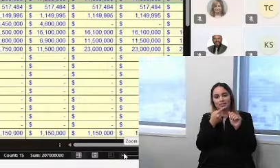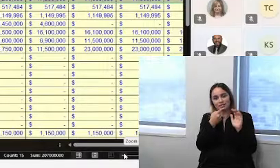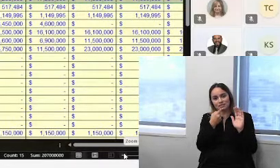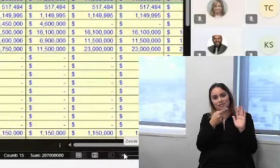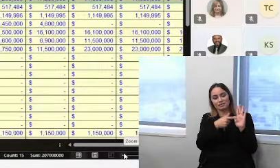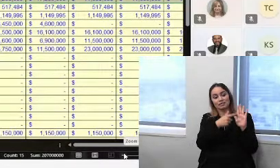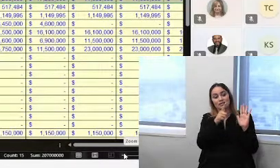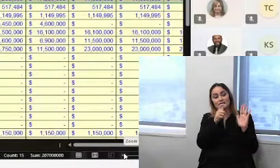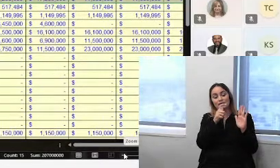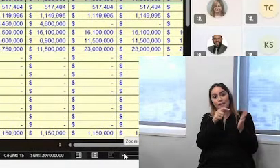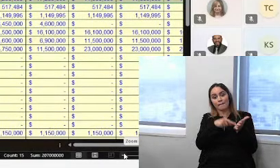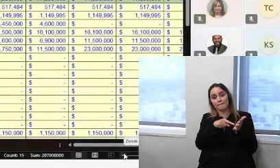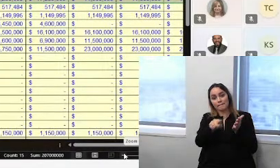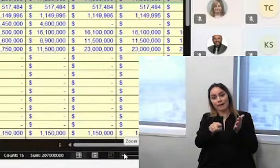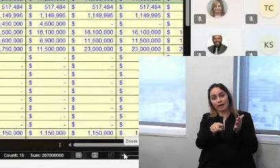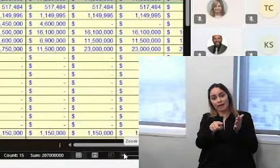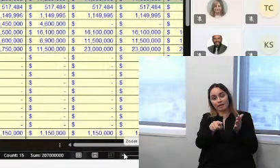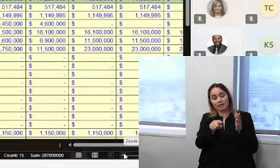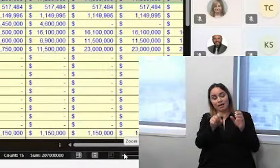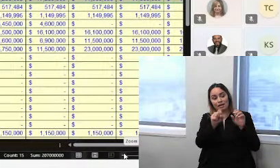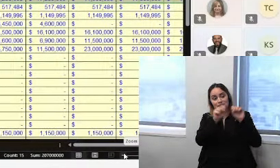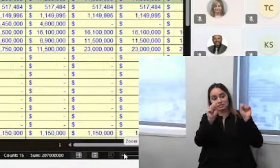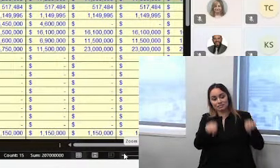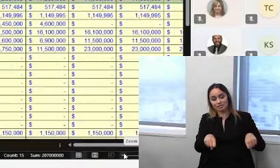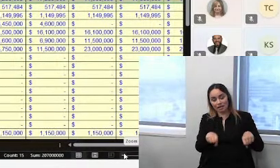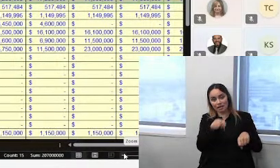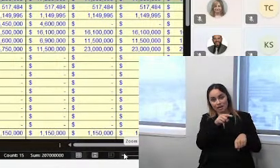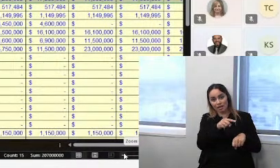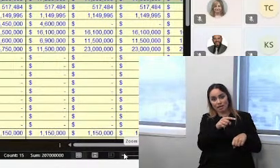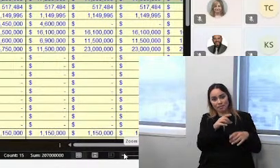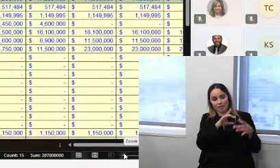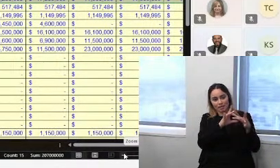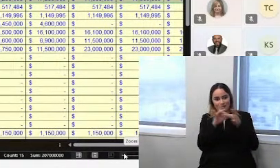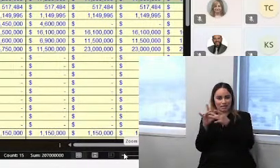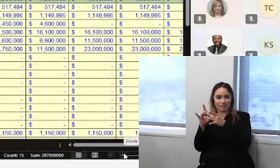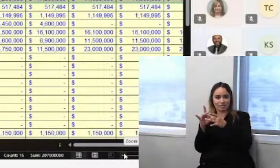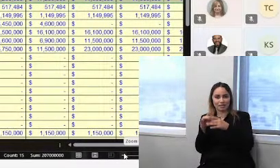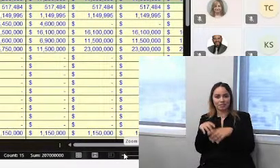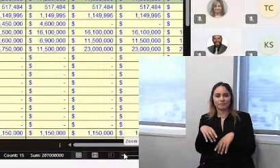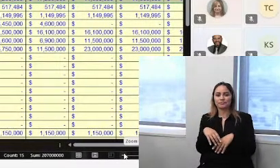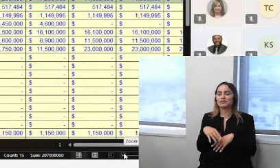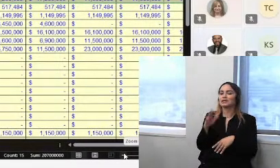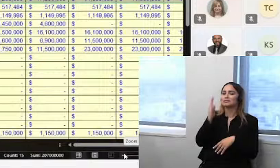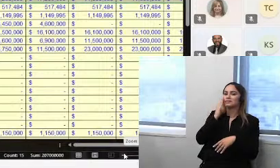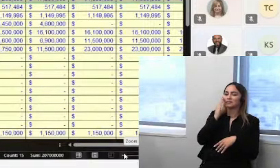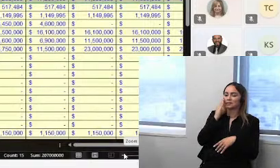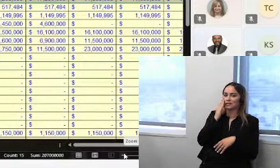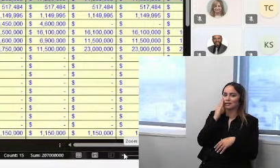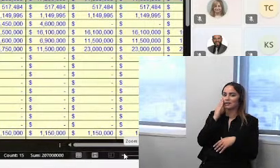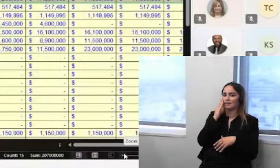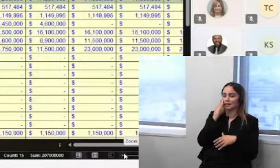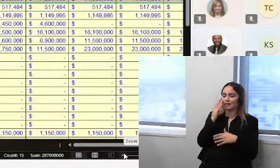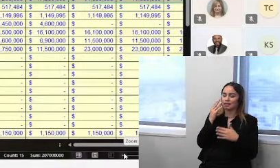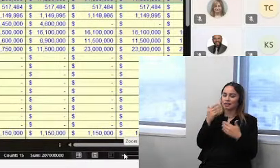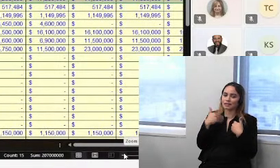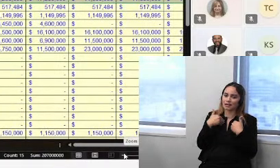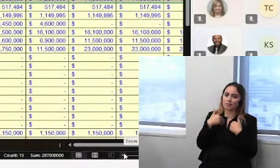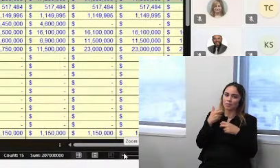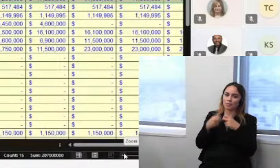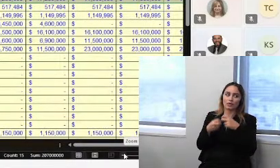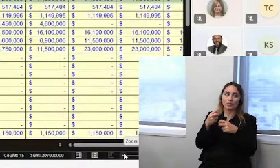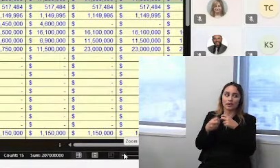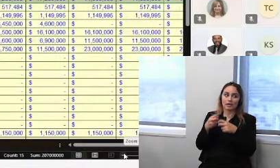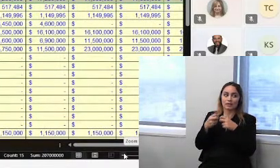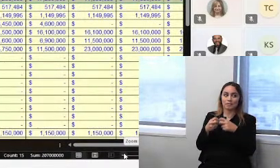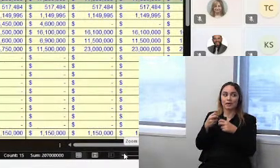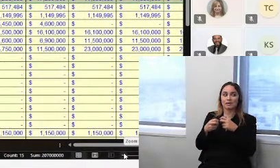that you are interconnecting. And I know that there are some issues on whether it's the